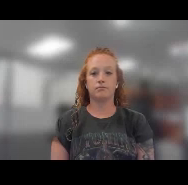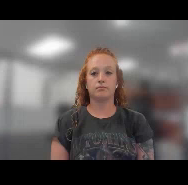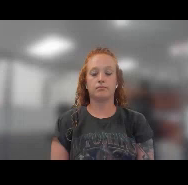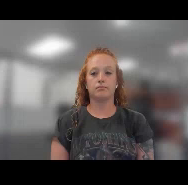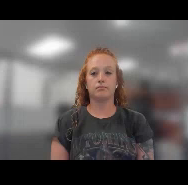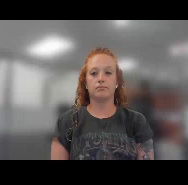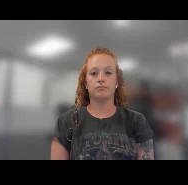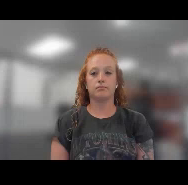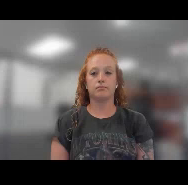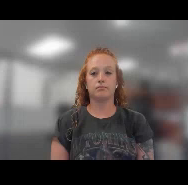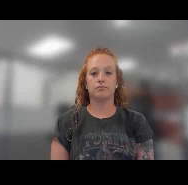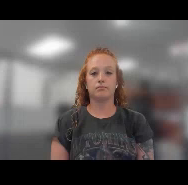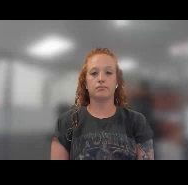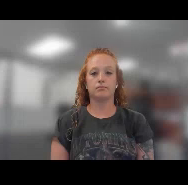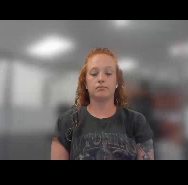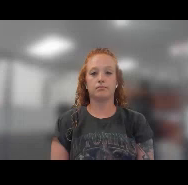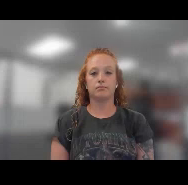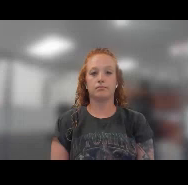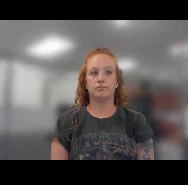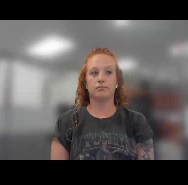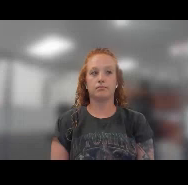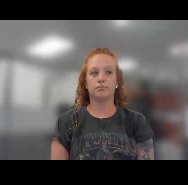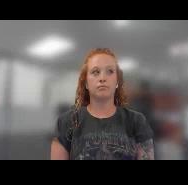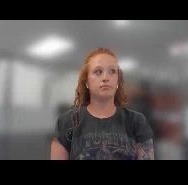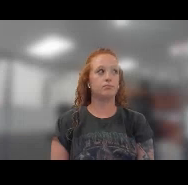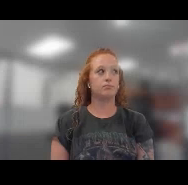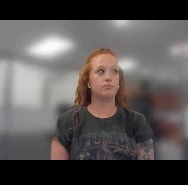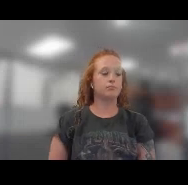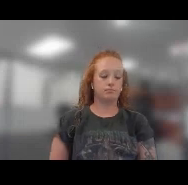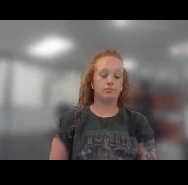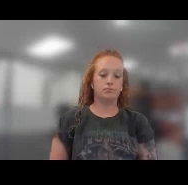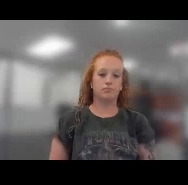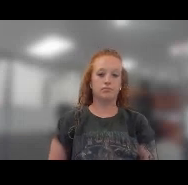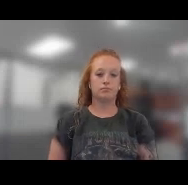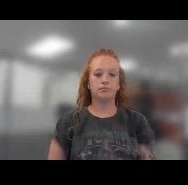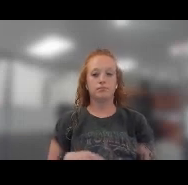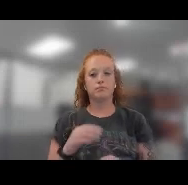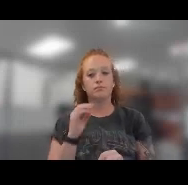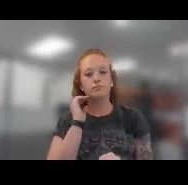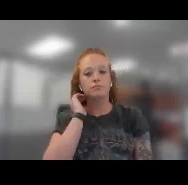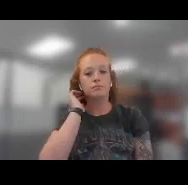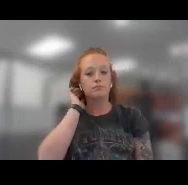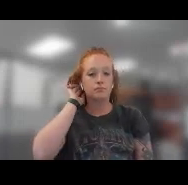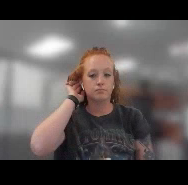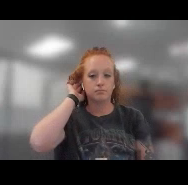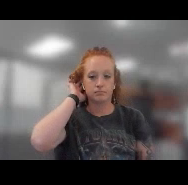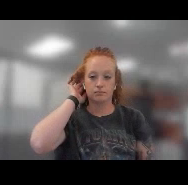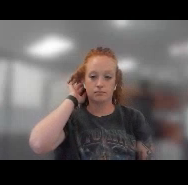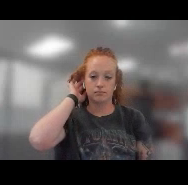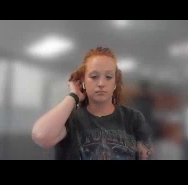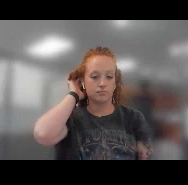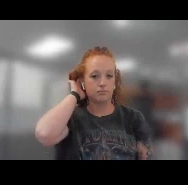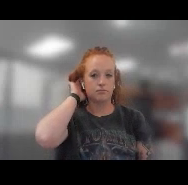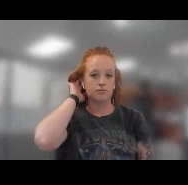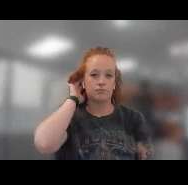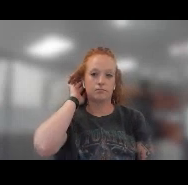also have programs available to help. And so that's another part of what this series is